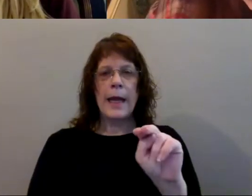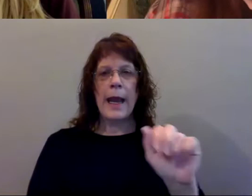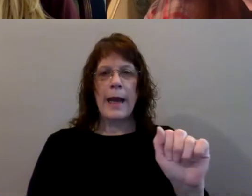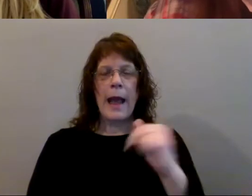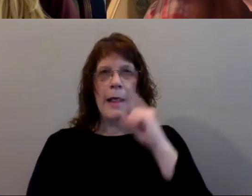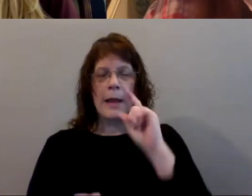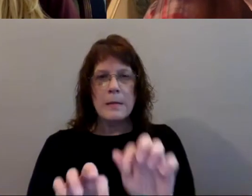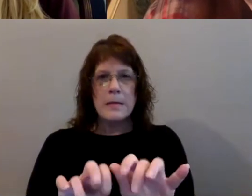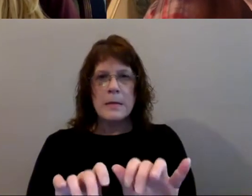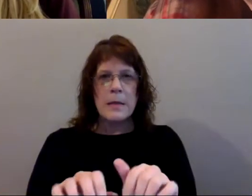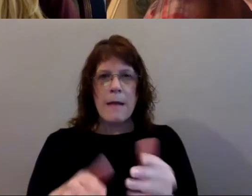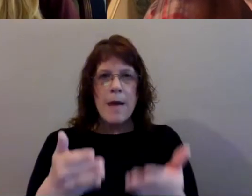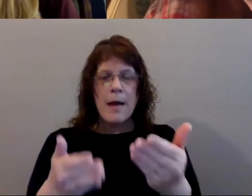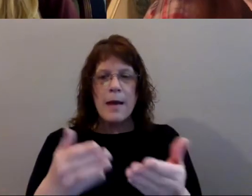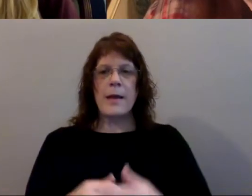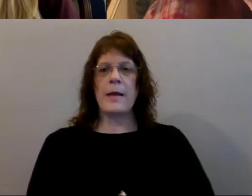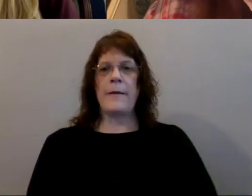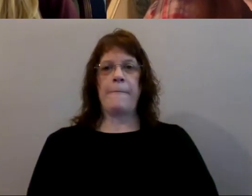Oh dear.